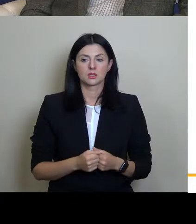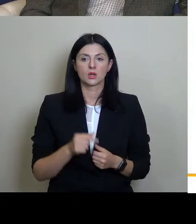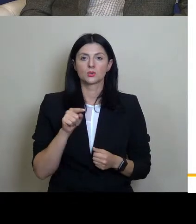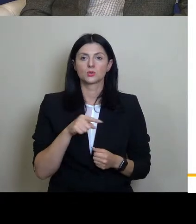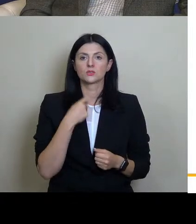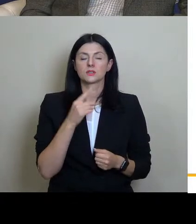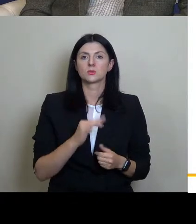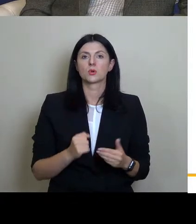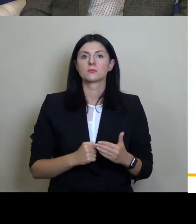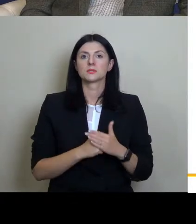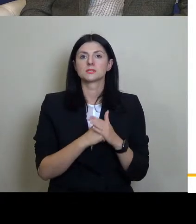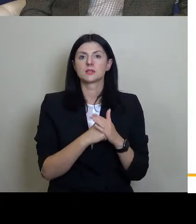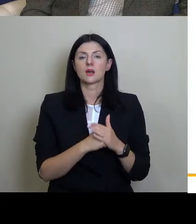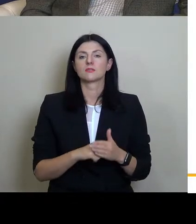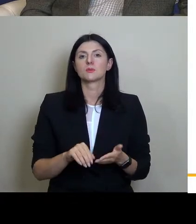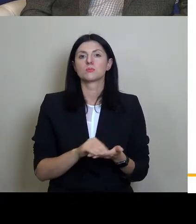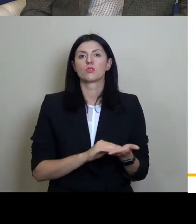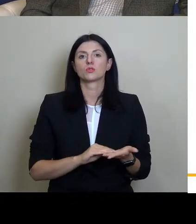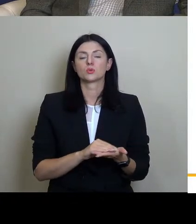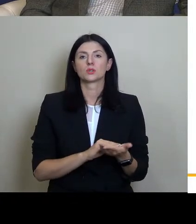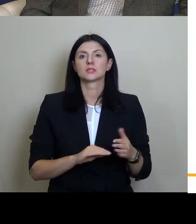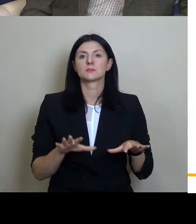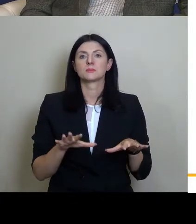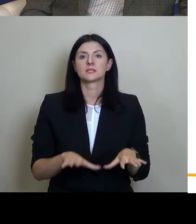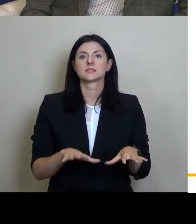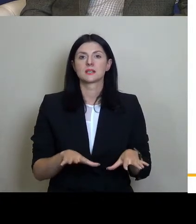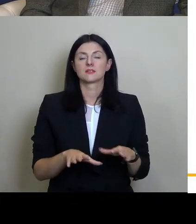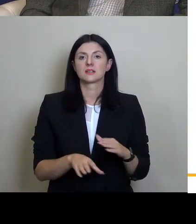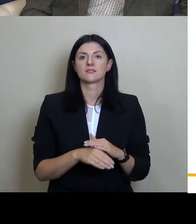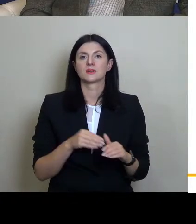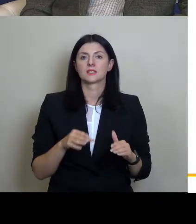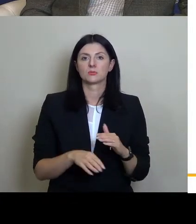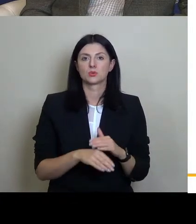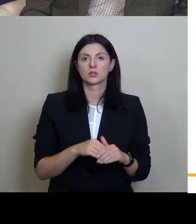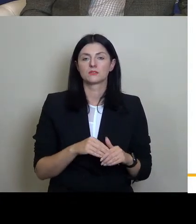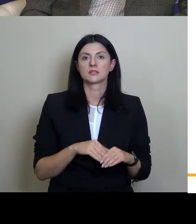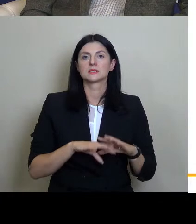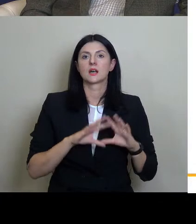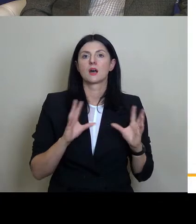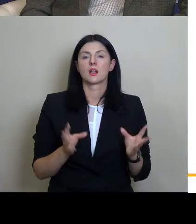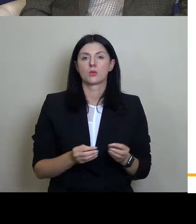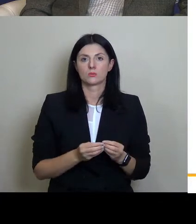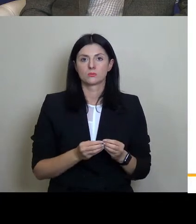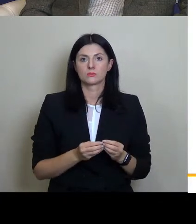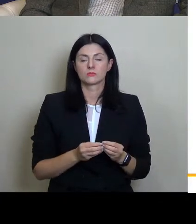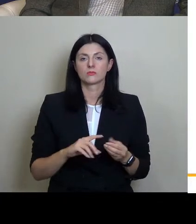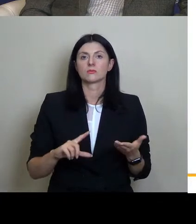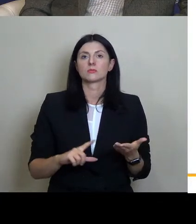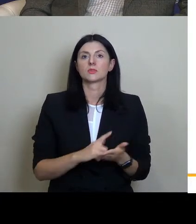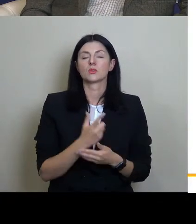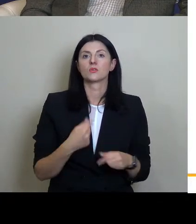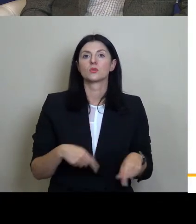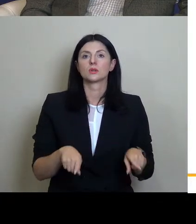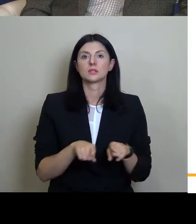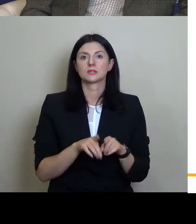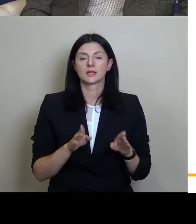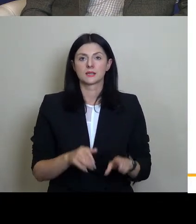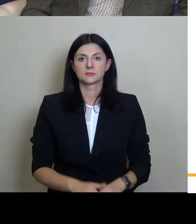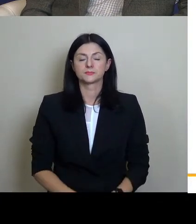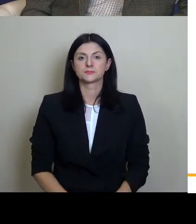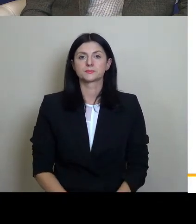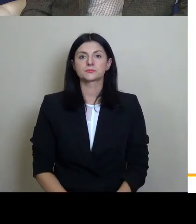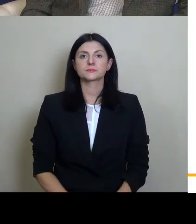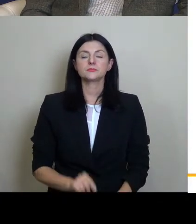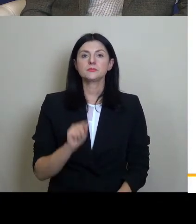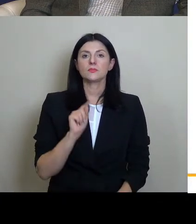majoritarian constituencies. But here we are talking about the grounds of appointing the second round of local elections in general.